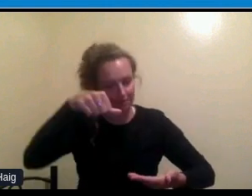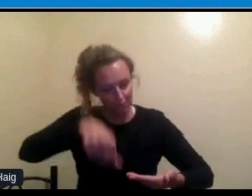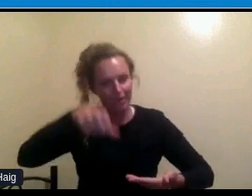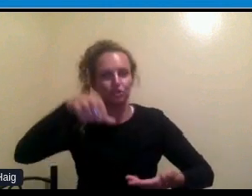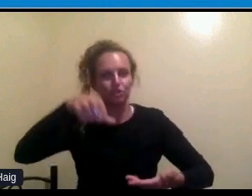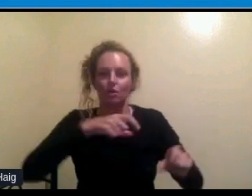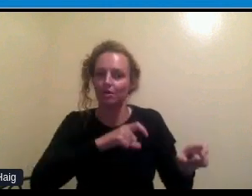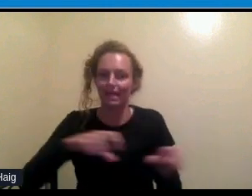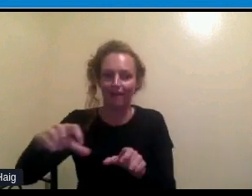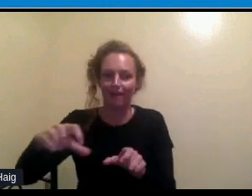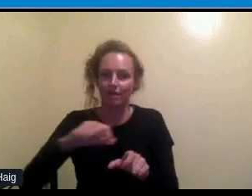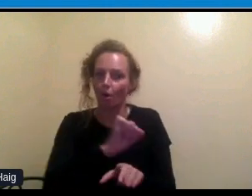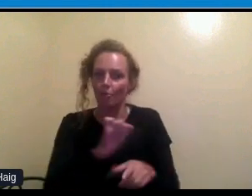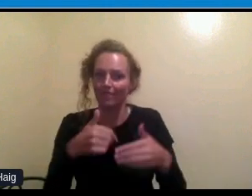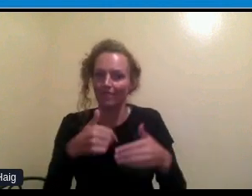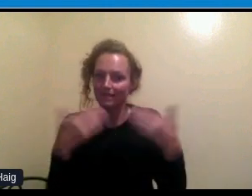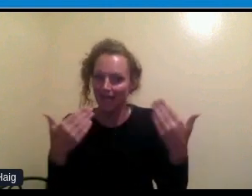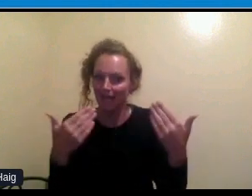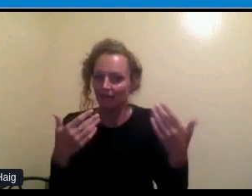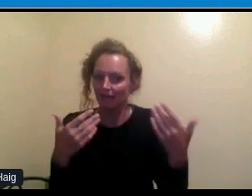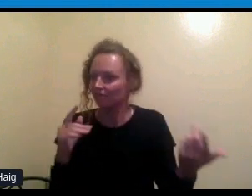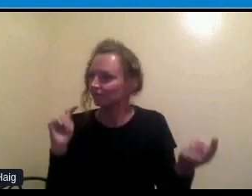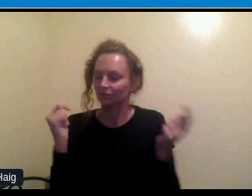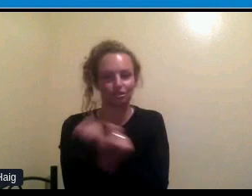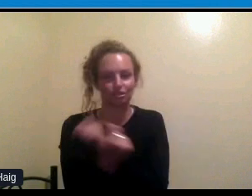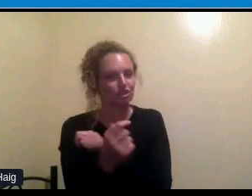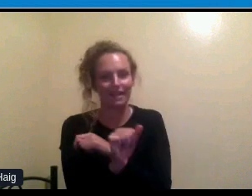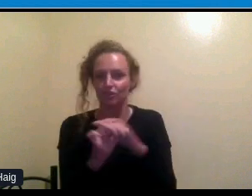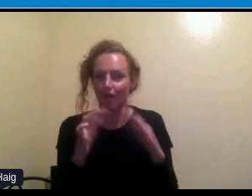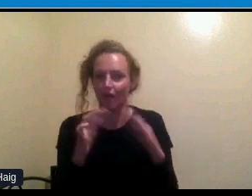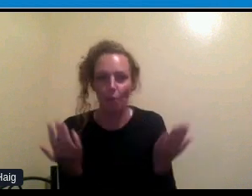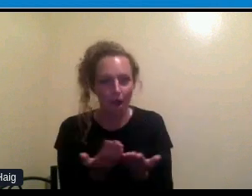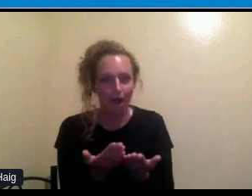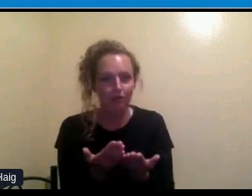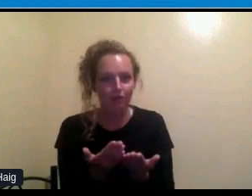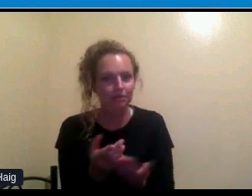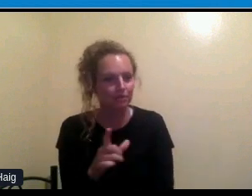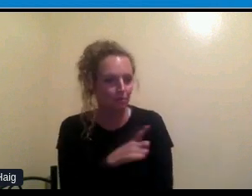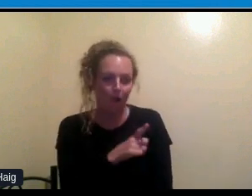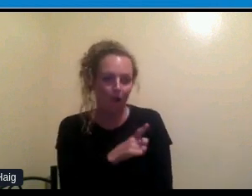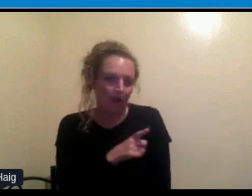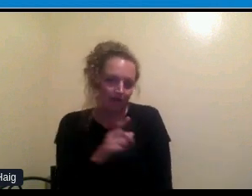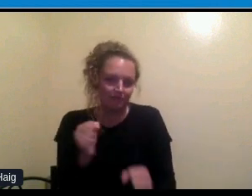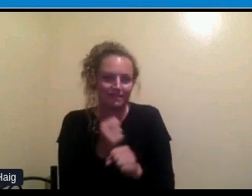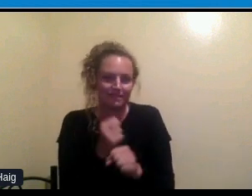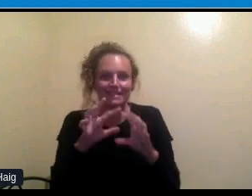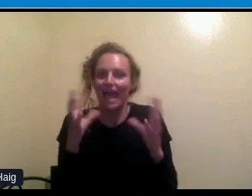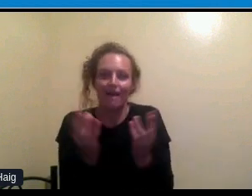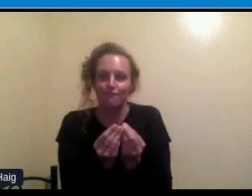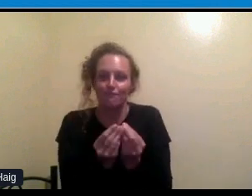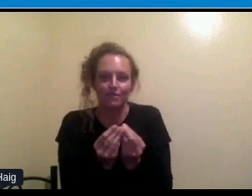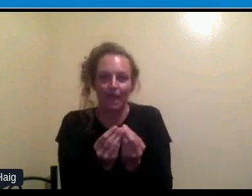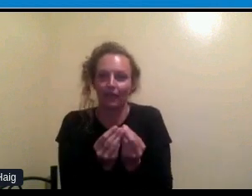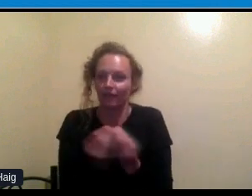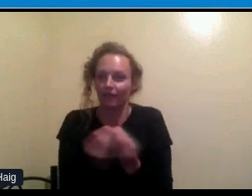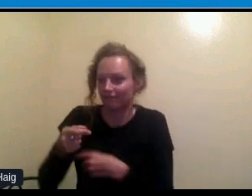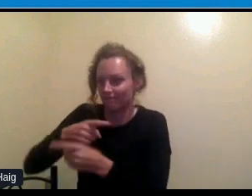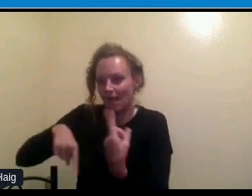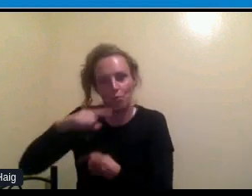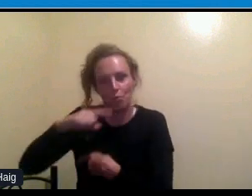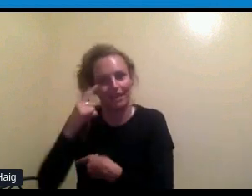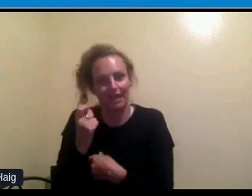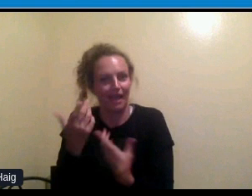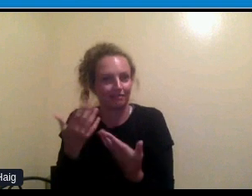changed their world because they were able to do what we take for granted, which is just switching on your kit and get going for the day.